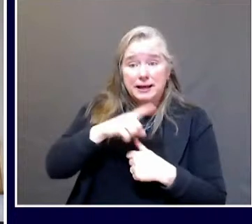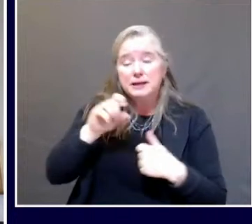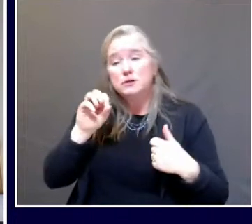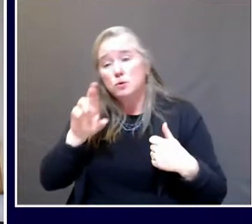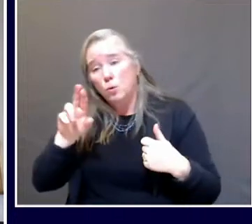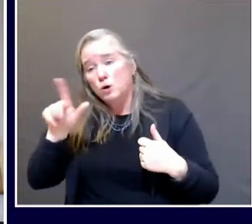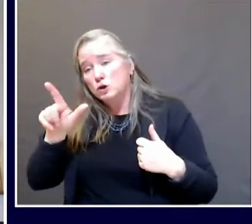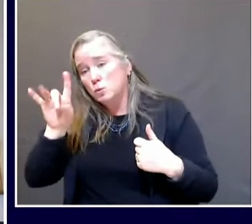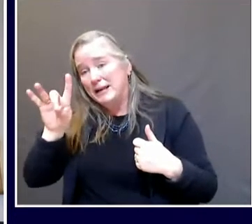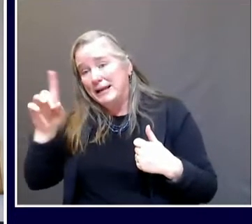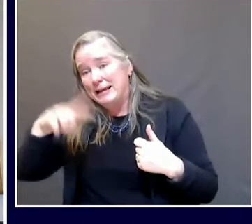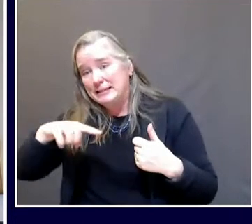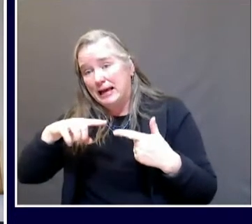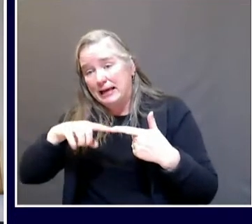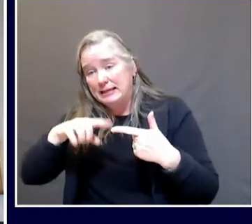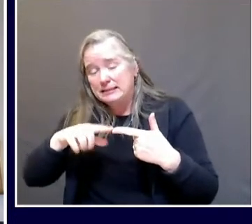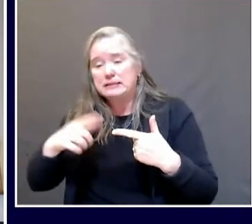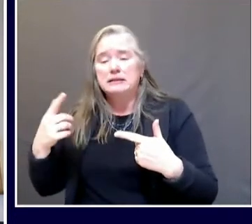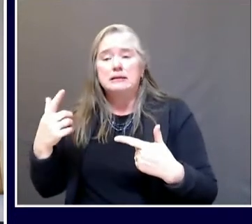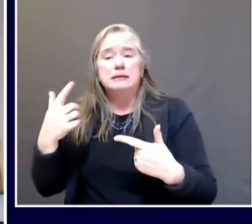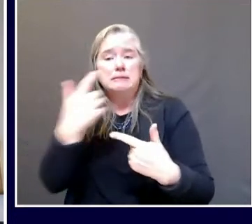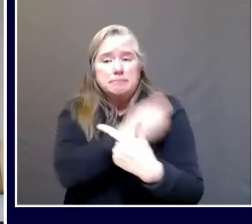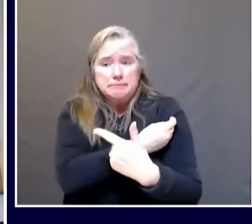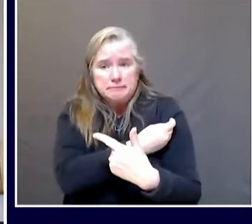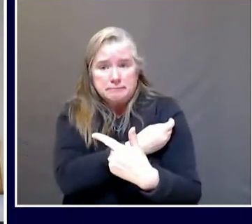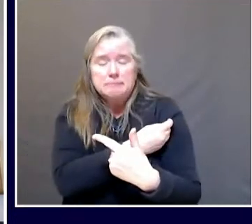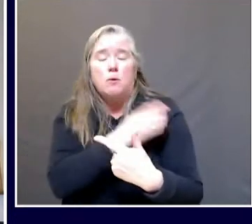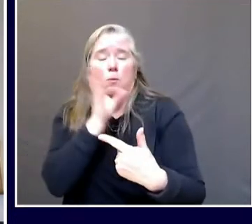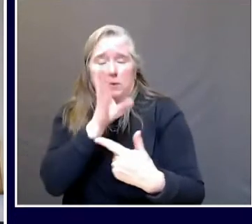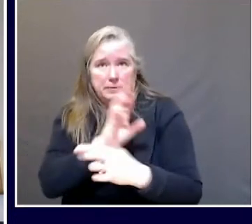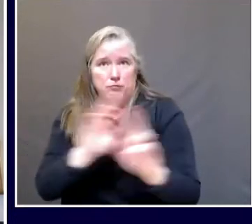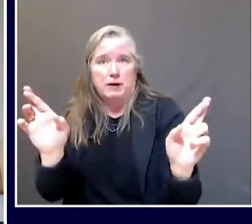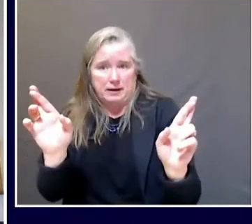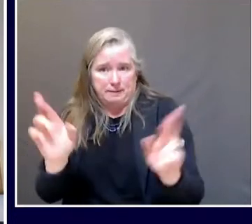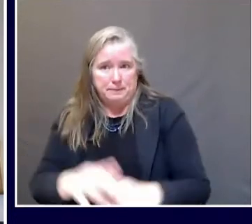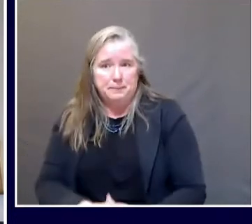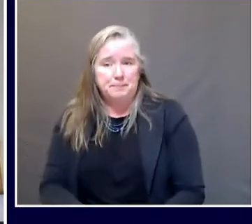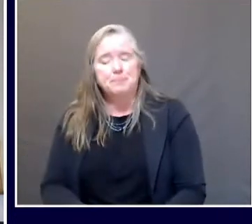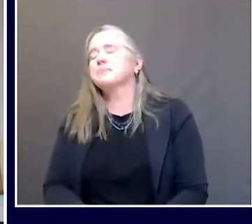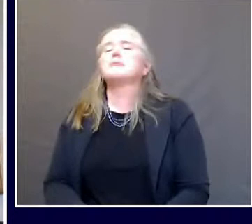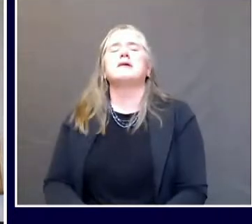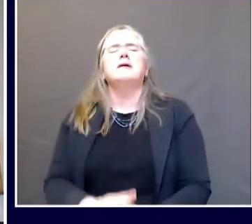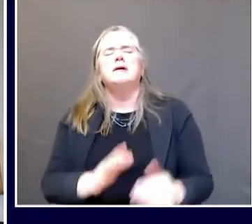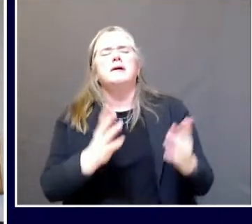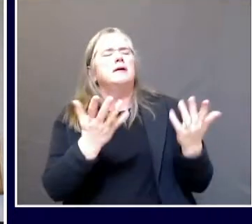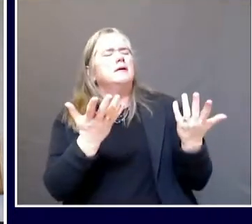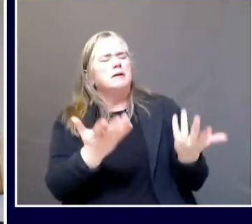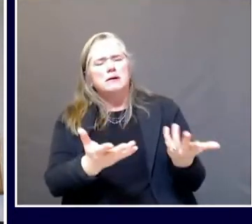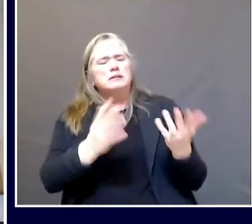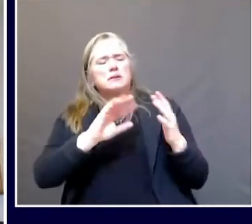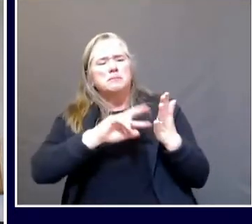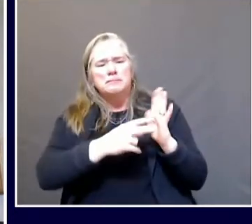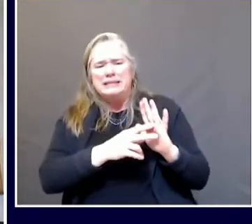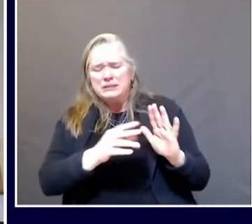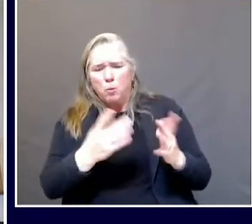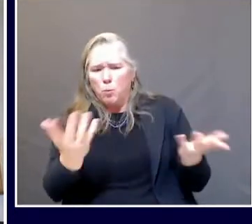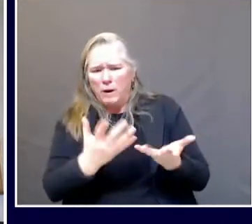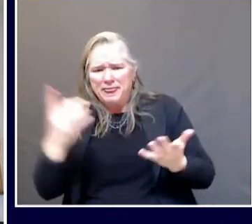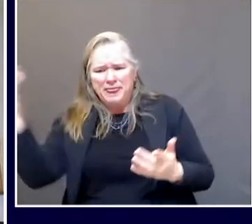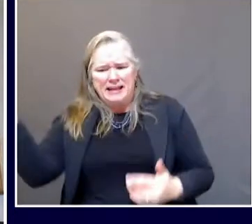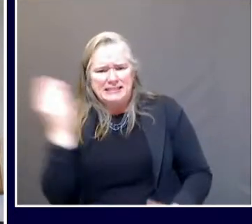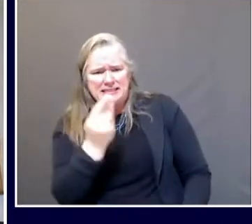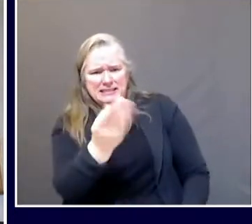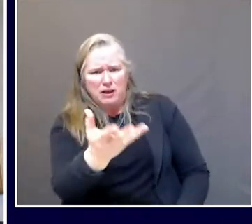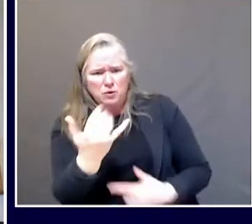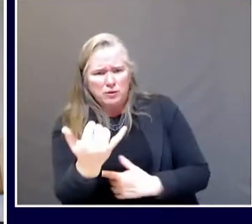So what exactly were you told this morning then, and by whom? What we received word of, in